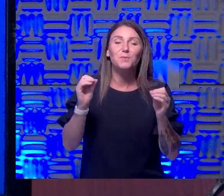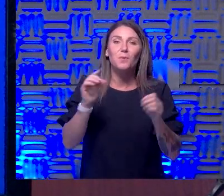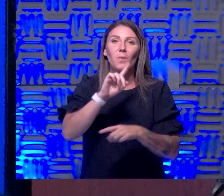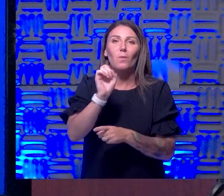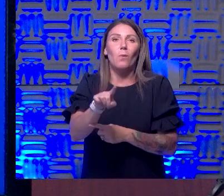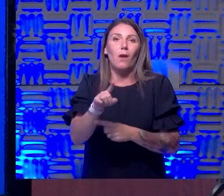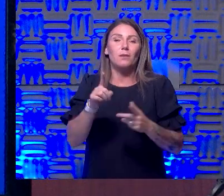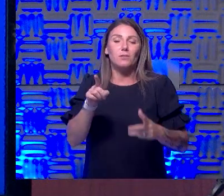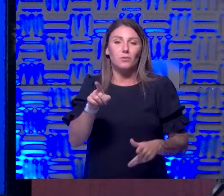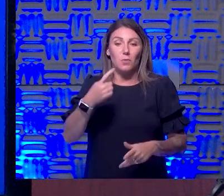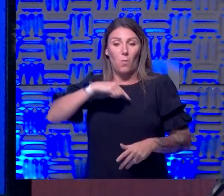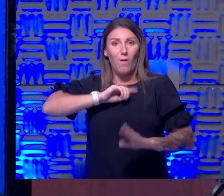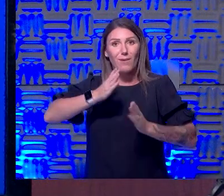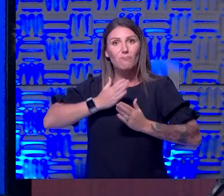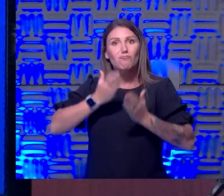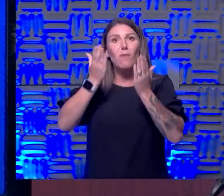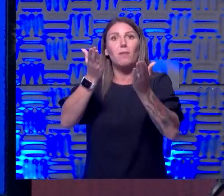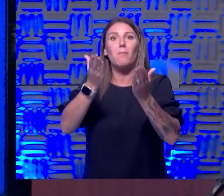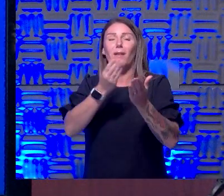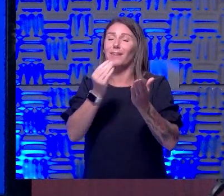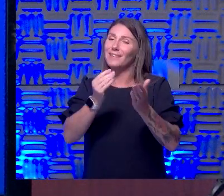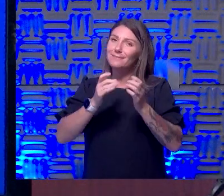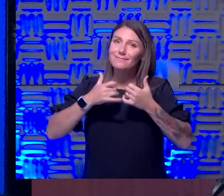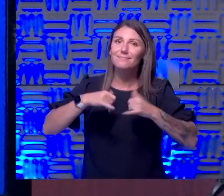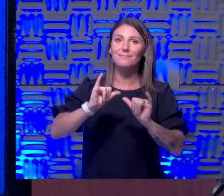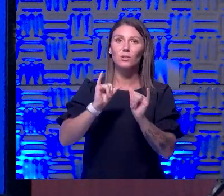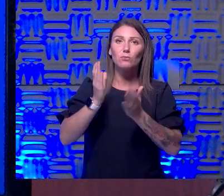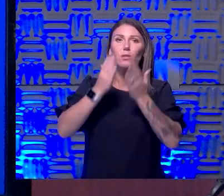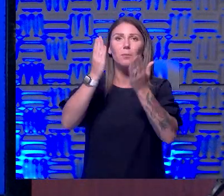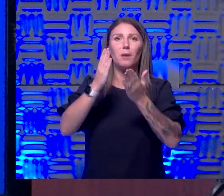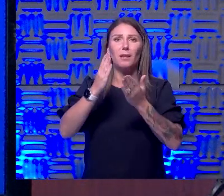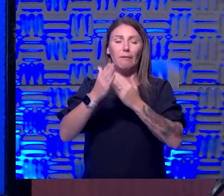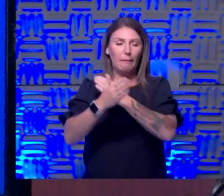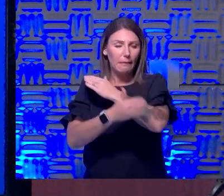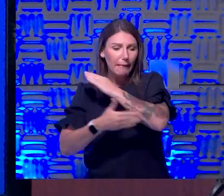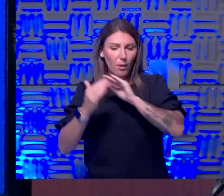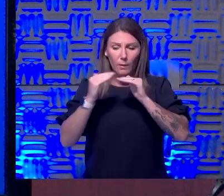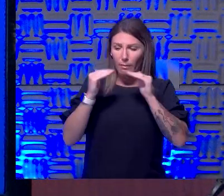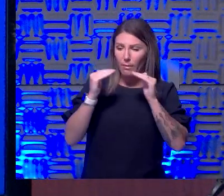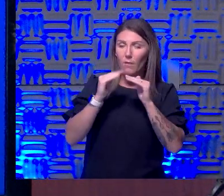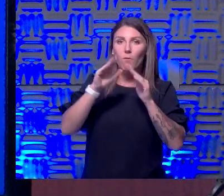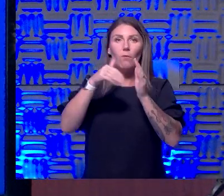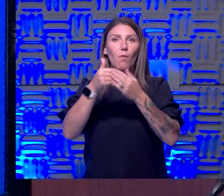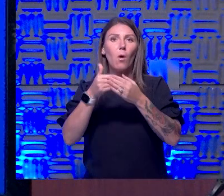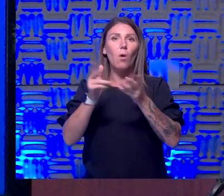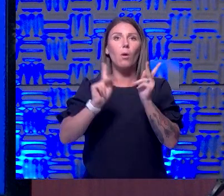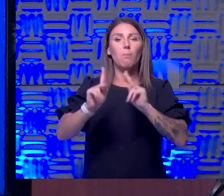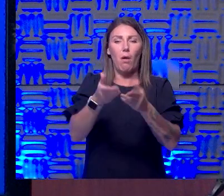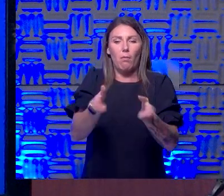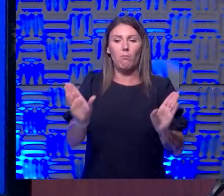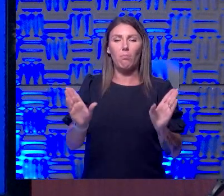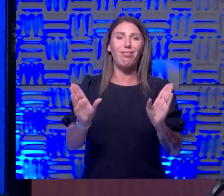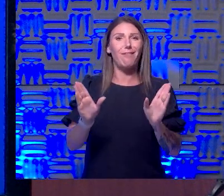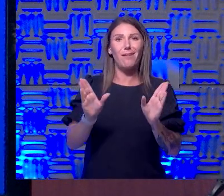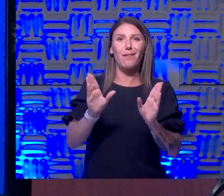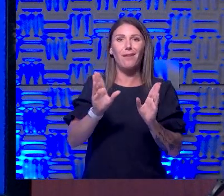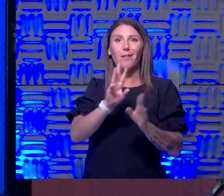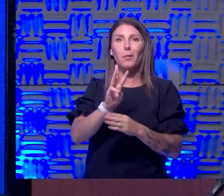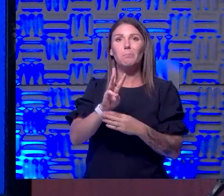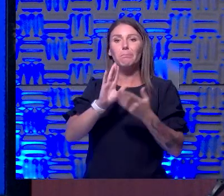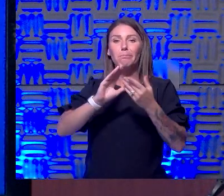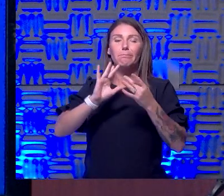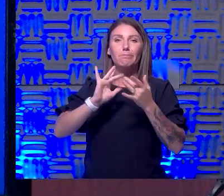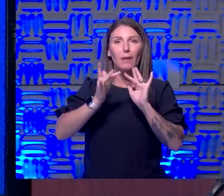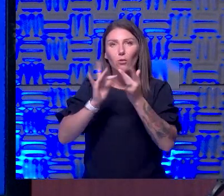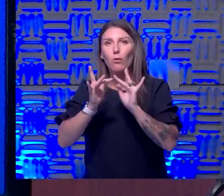be recommending, and we have been recommending at the county level and all of our public information outlets for people to wear